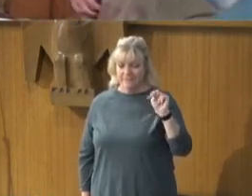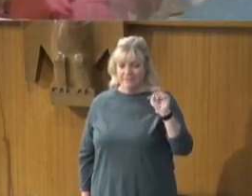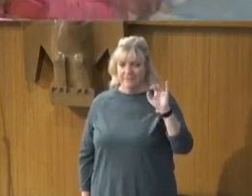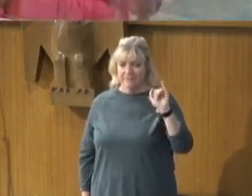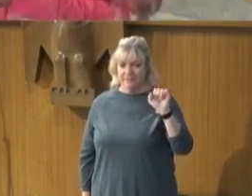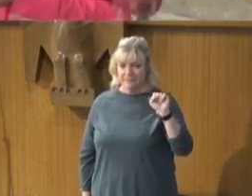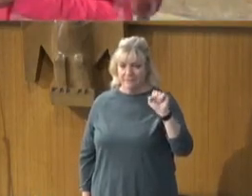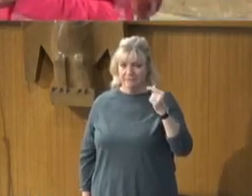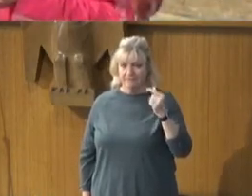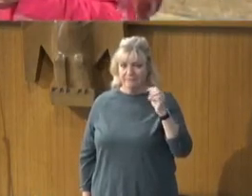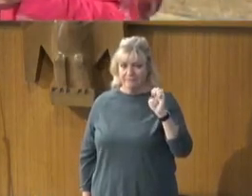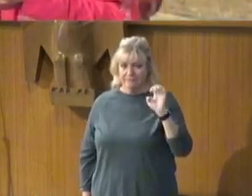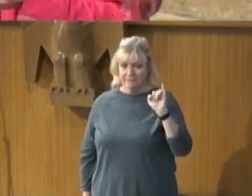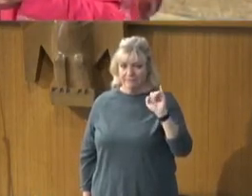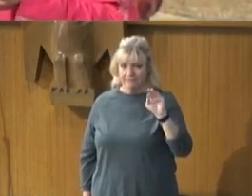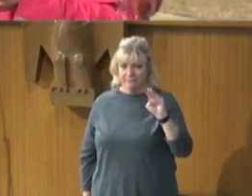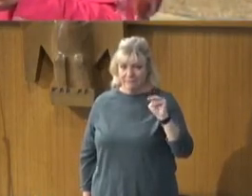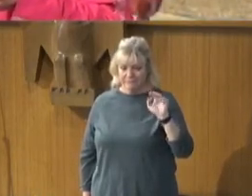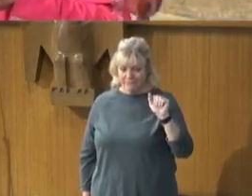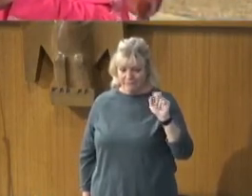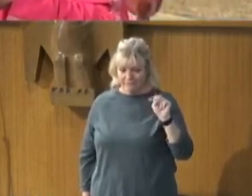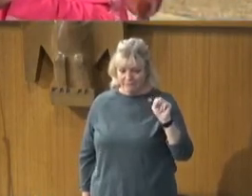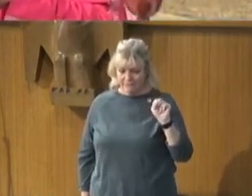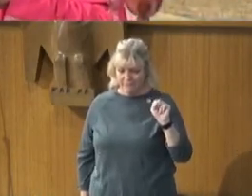Dennis Guyman.